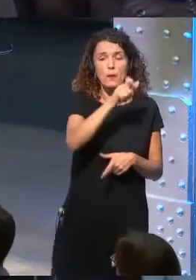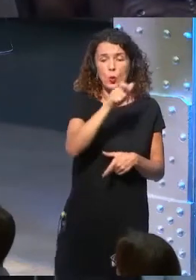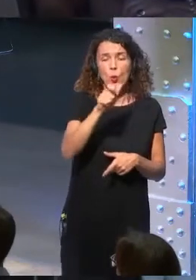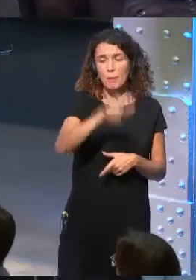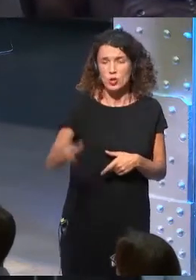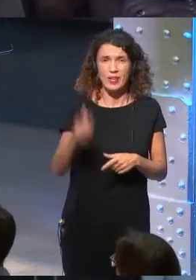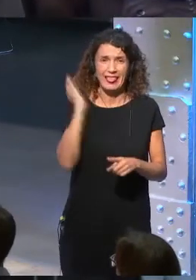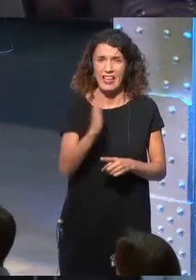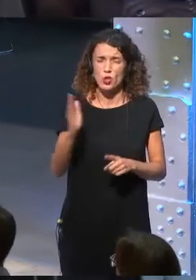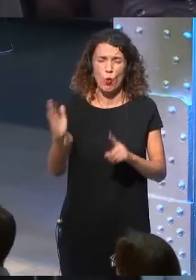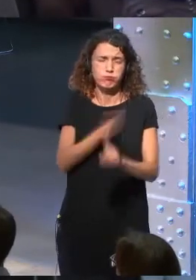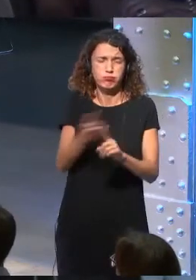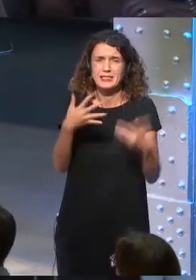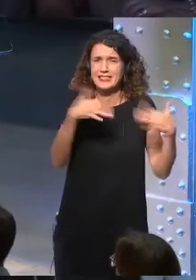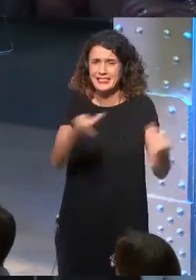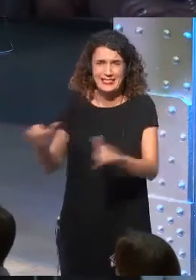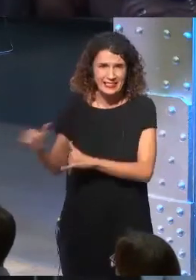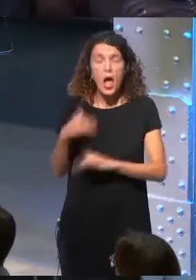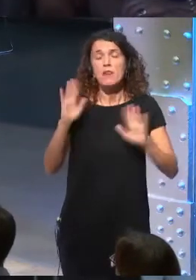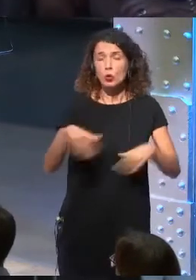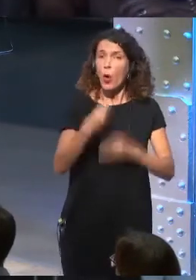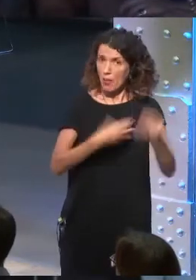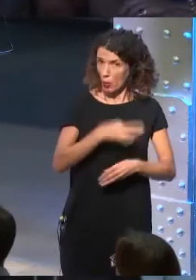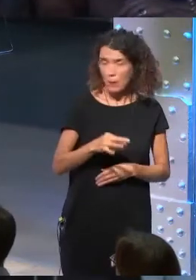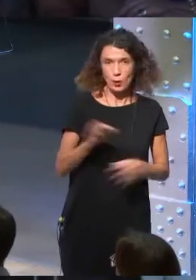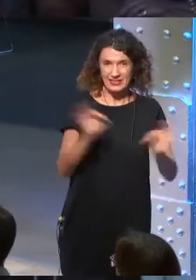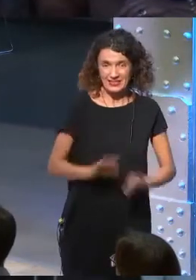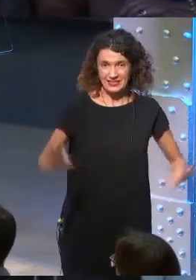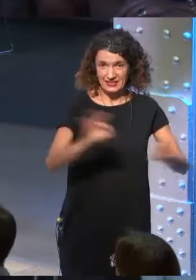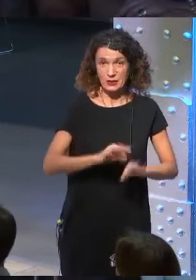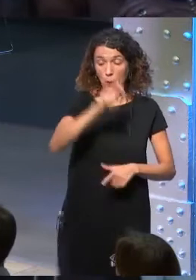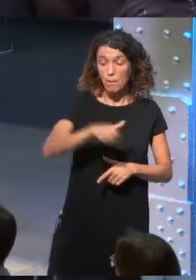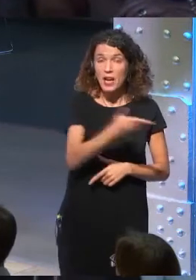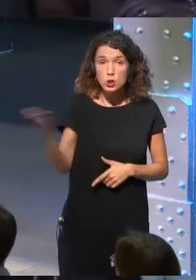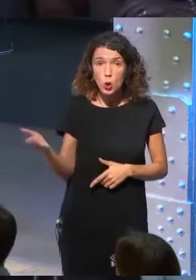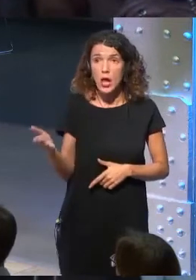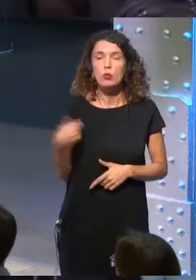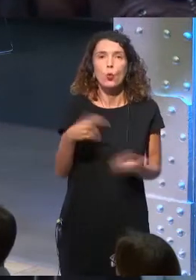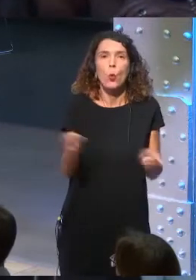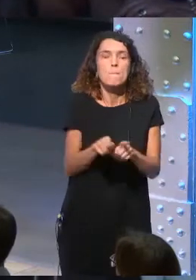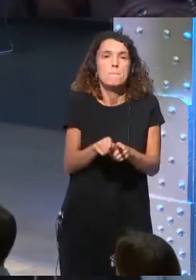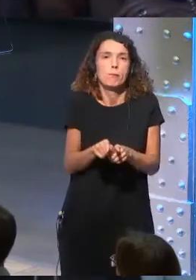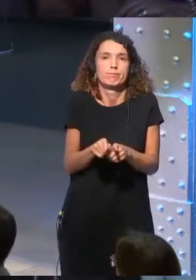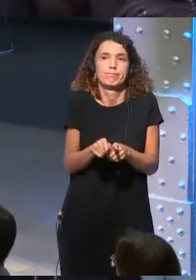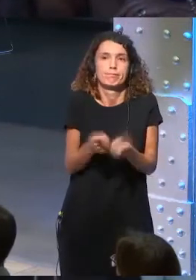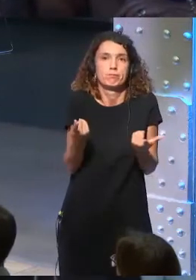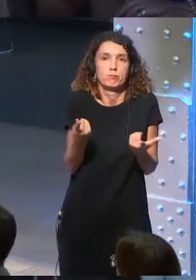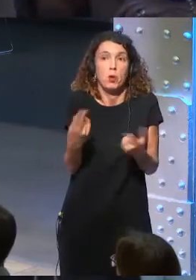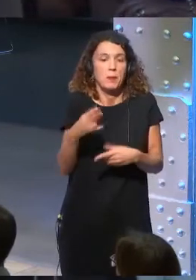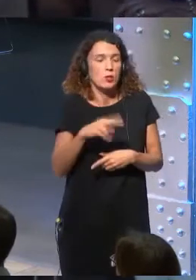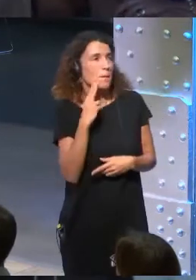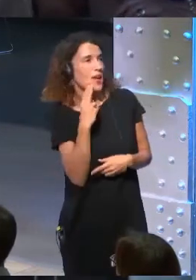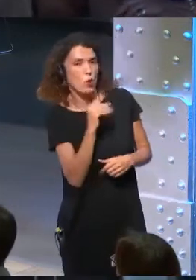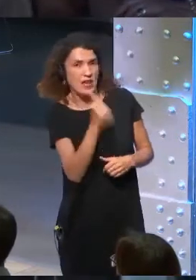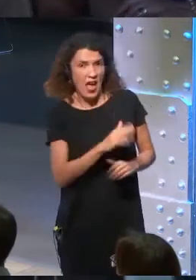not having been bad to anyone? More or less, that would be the translation, okay? And nobody has had any